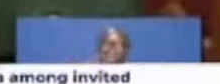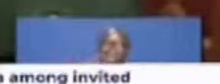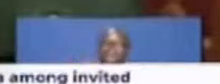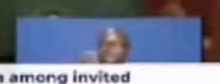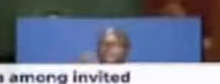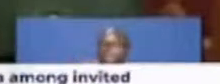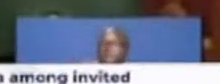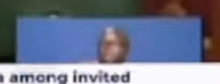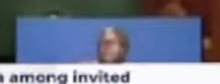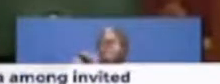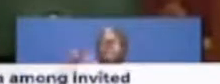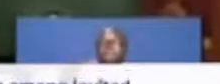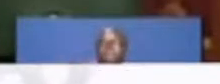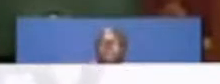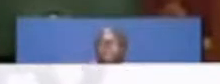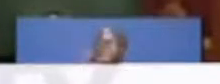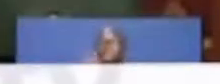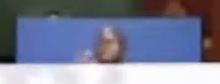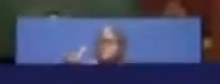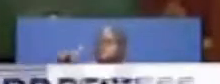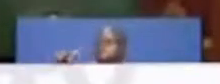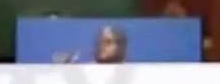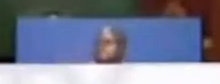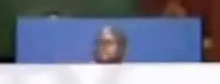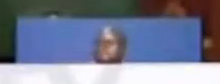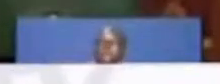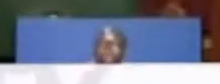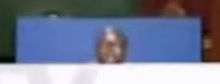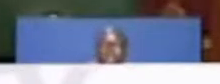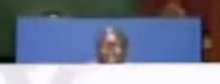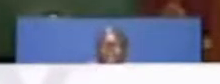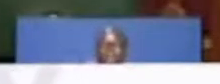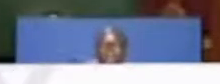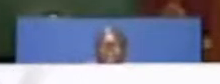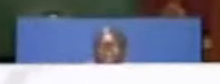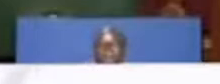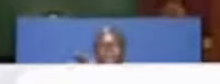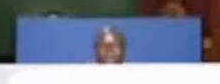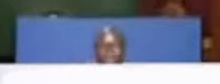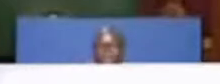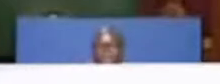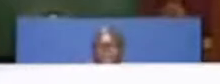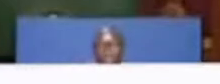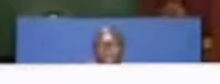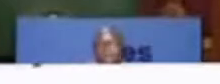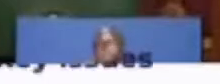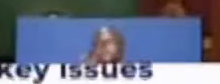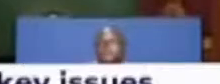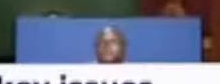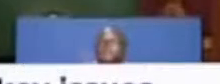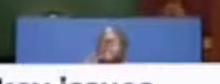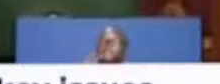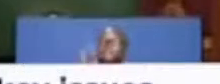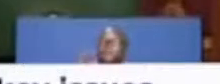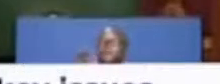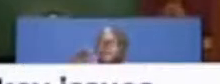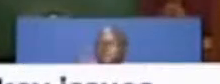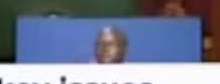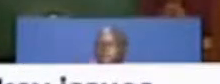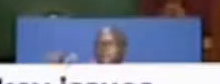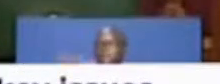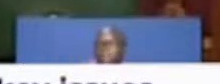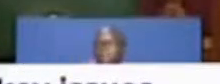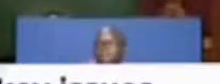Assembly, 67 members of the Senate, and 2,240 members of the